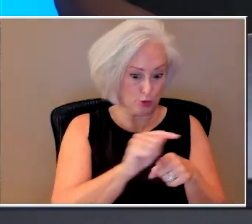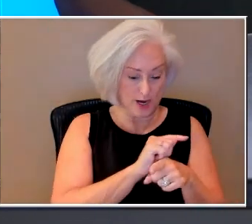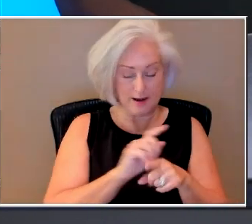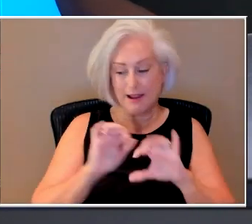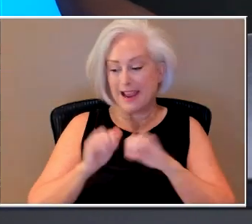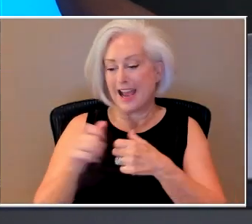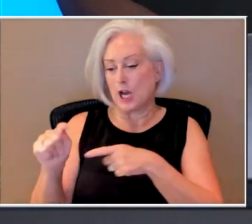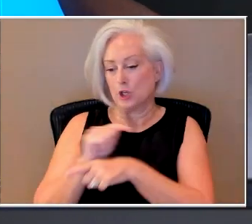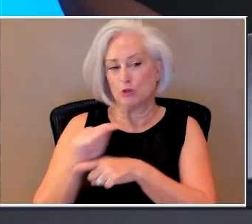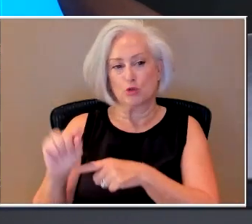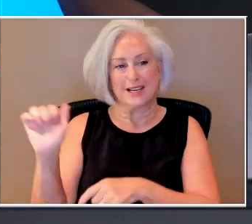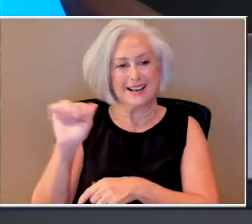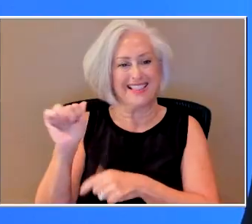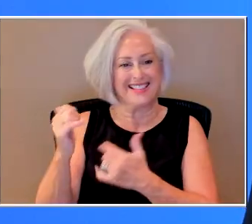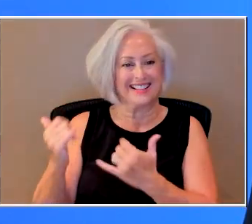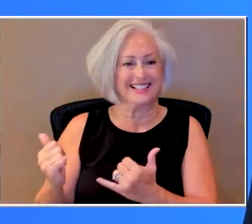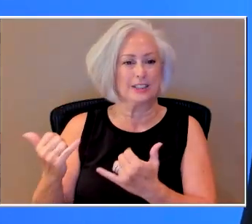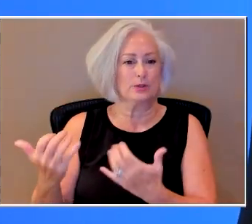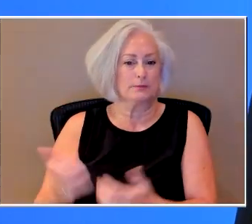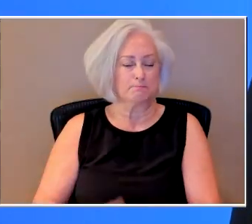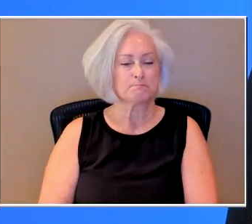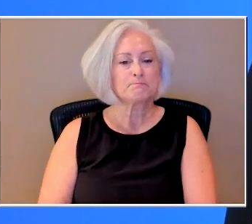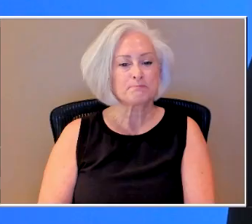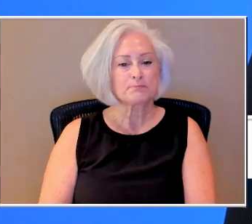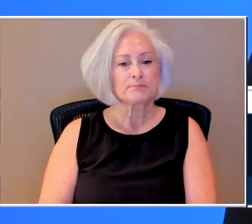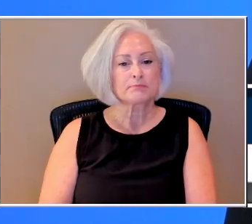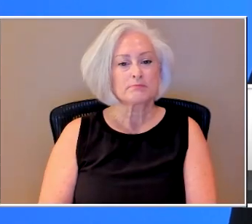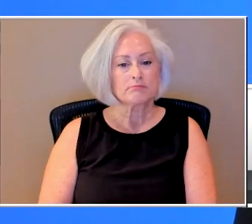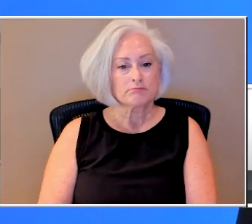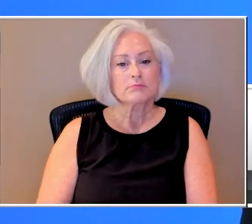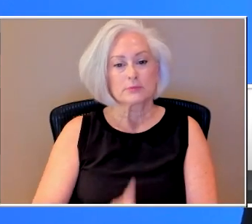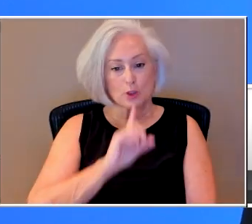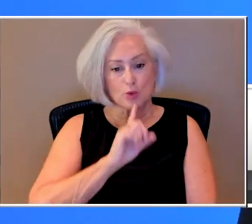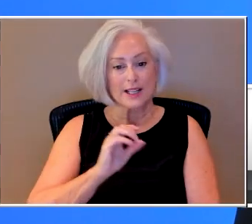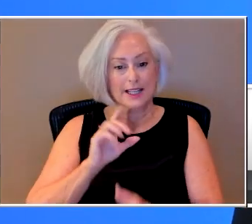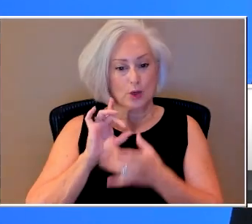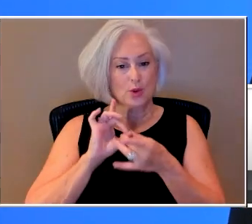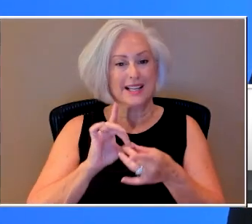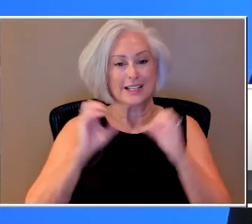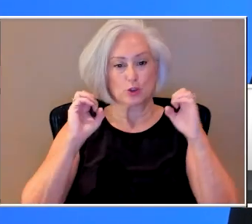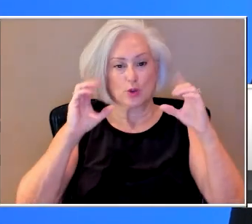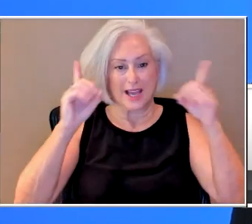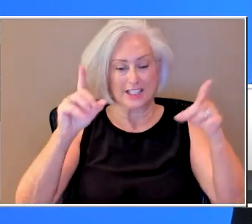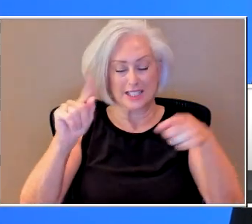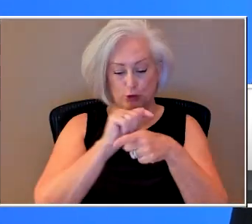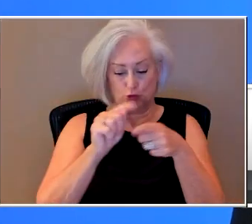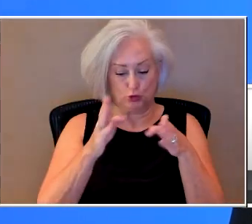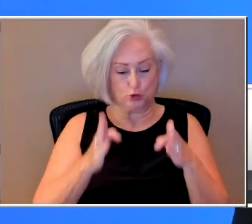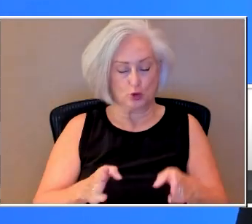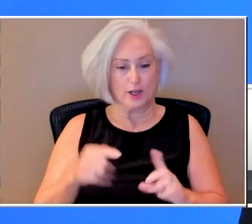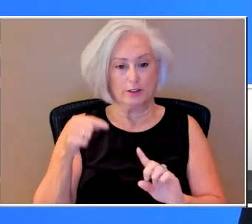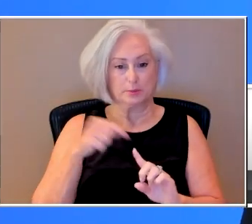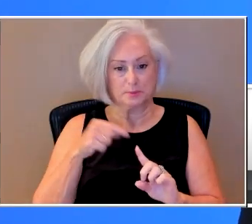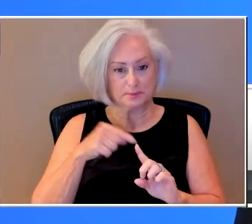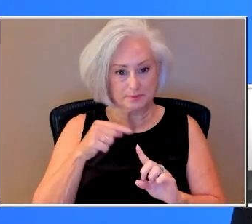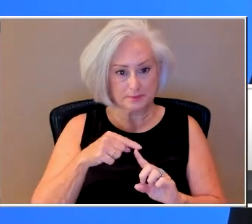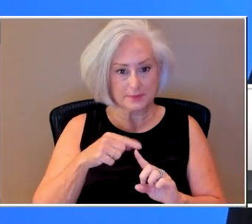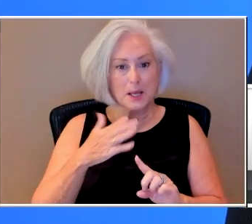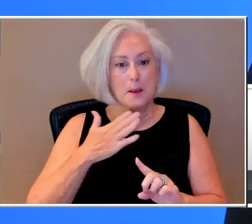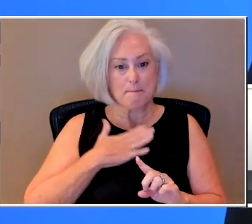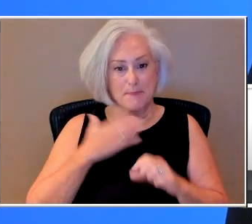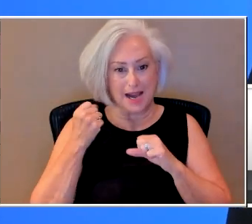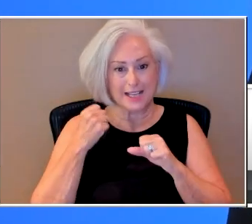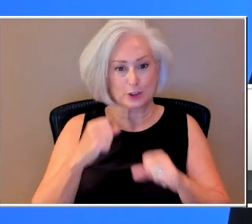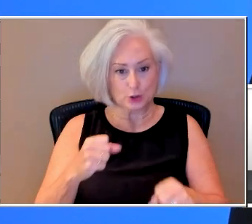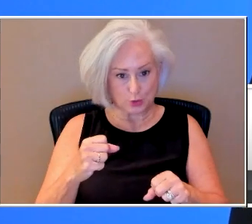today? Honestly, it goes to the education of the trainers. My strength and conditioning coach was my head